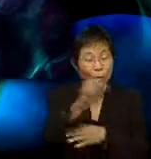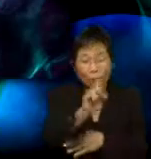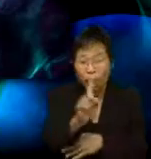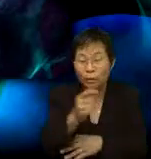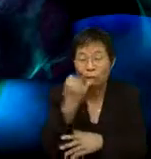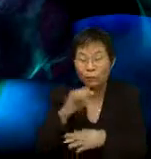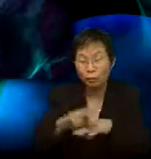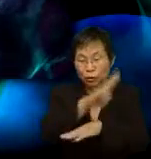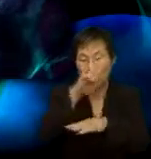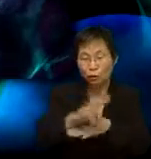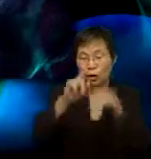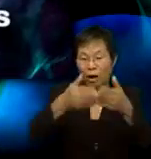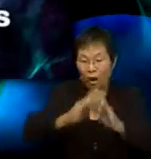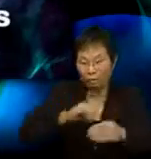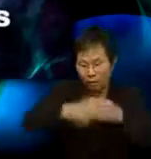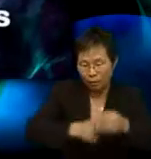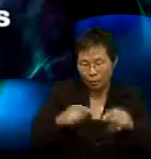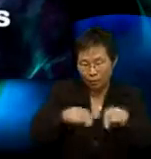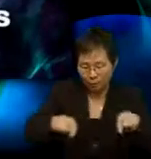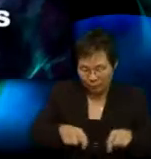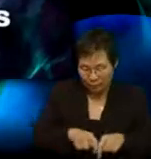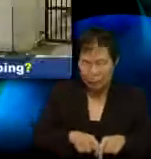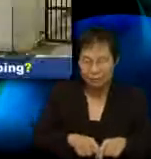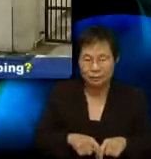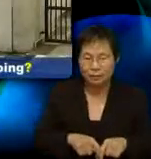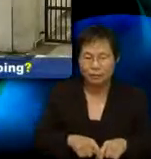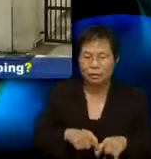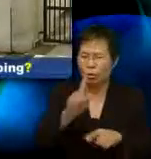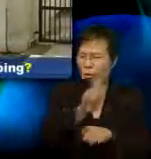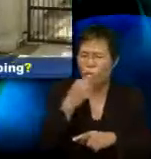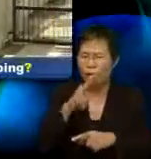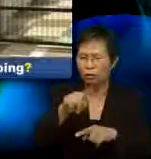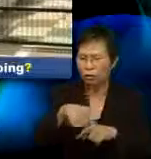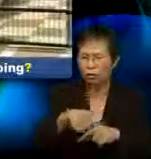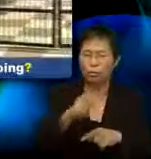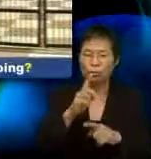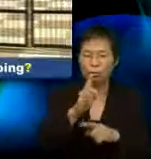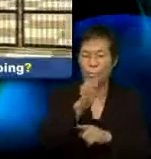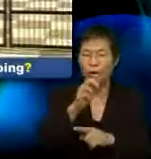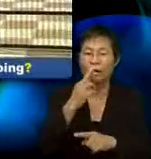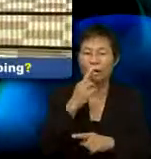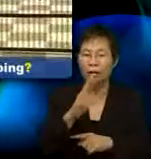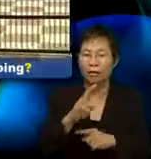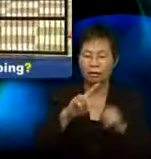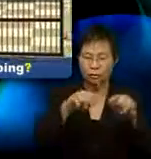Where is used to ask about places? Where are you going?